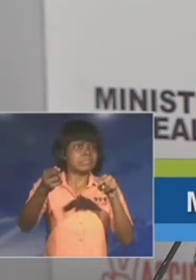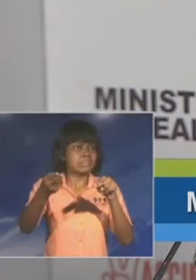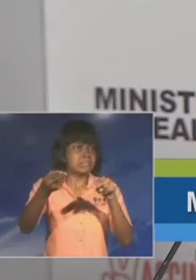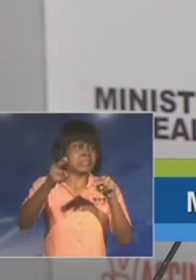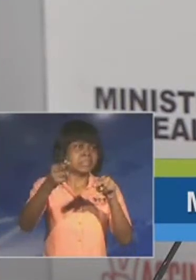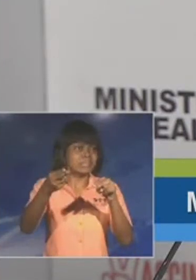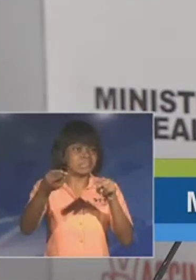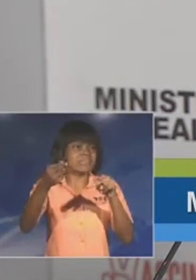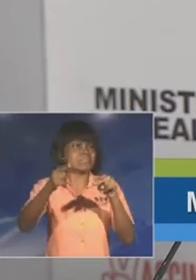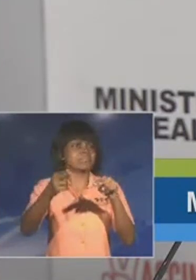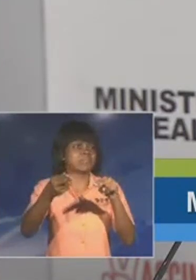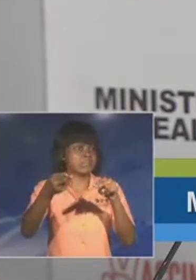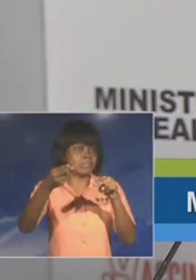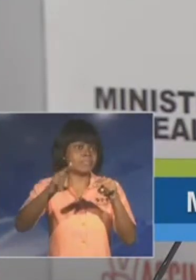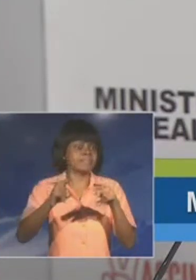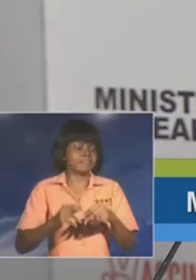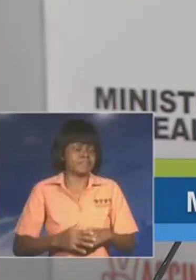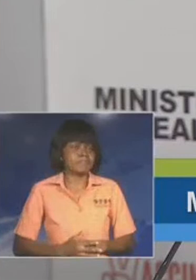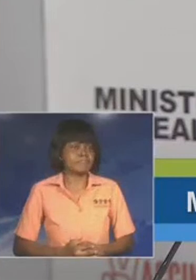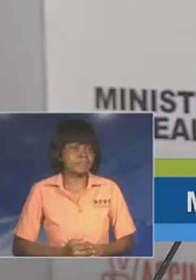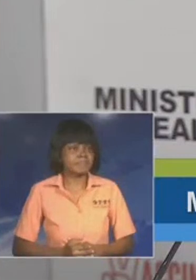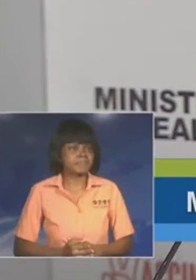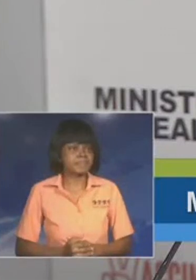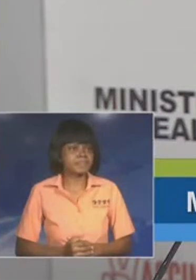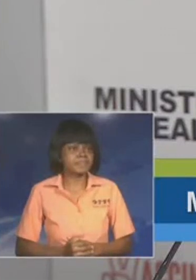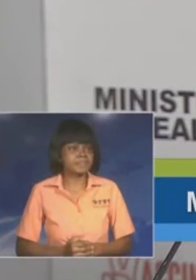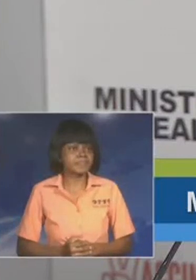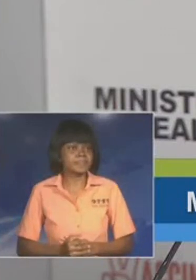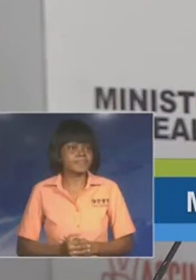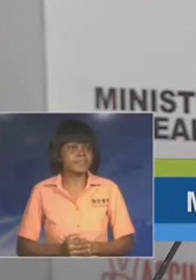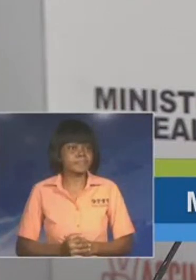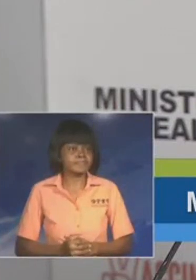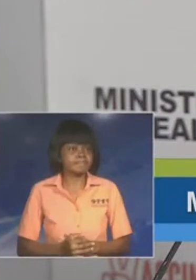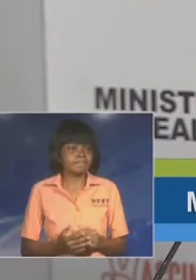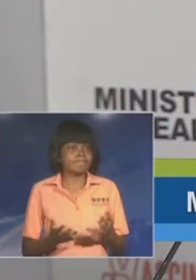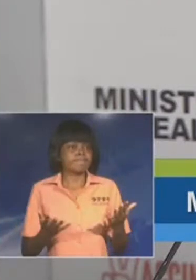upwards. So just for context, we went from approximately